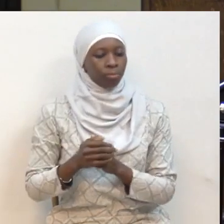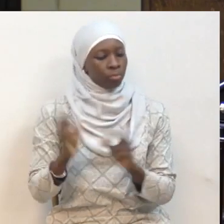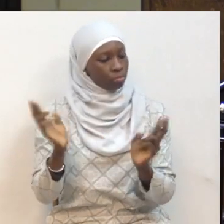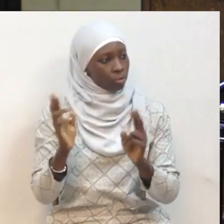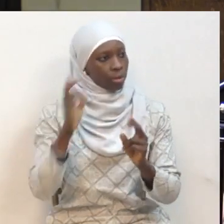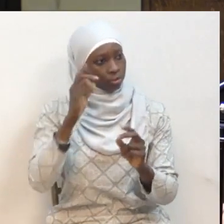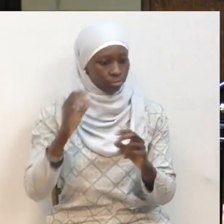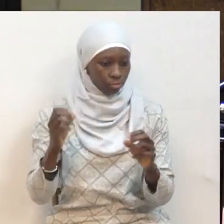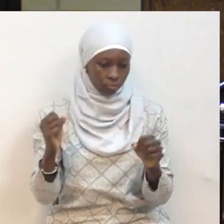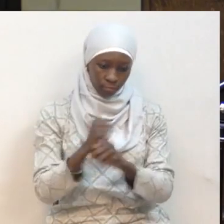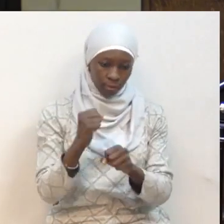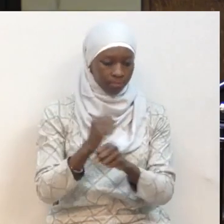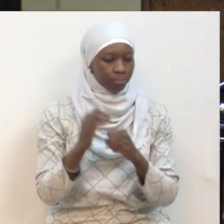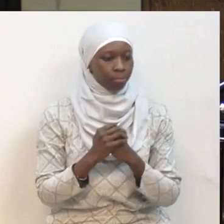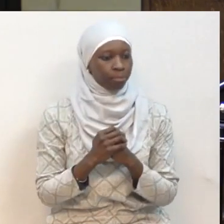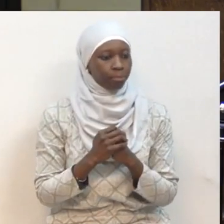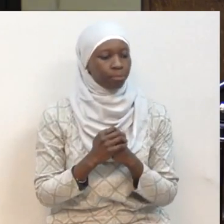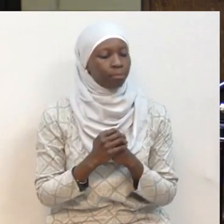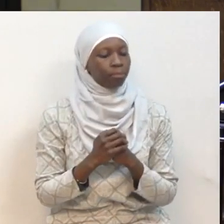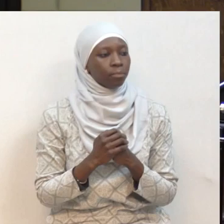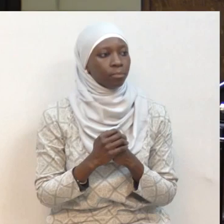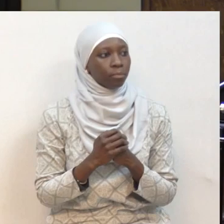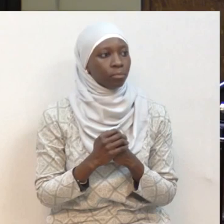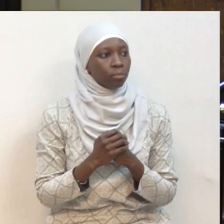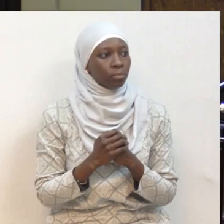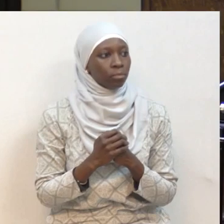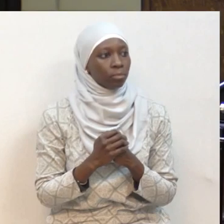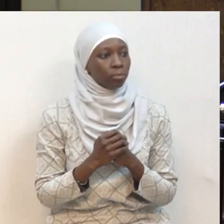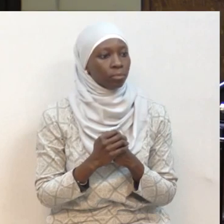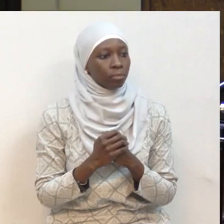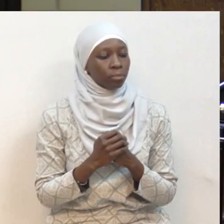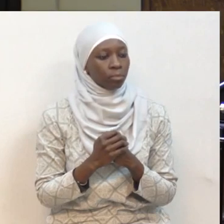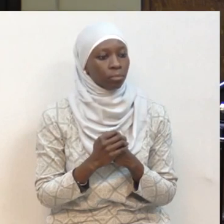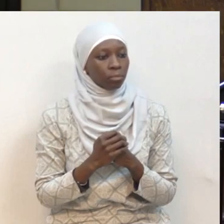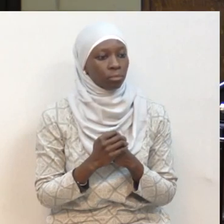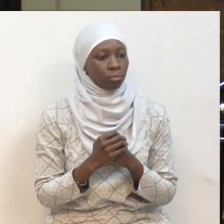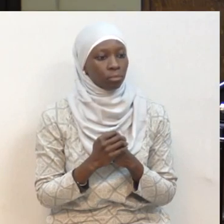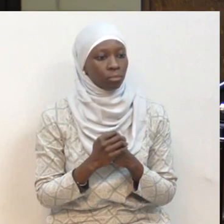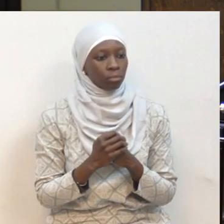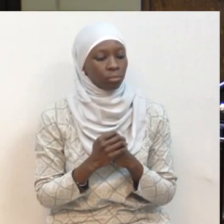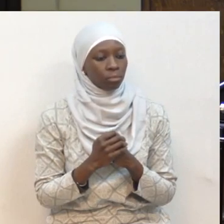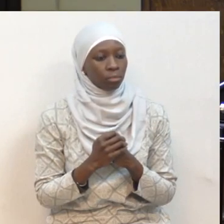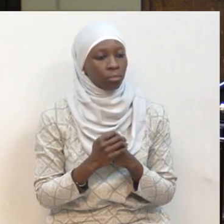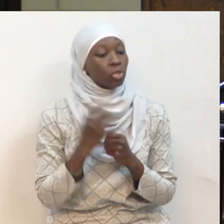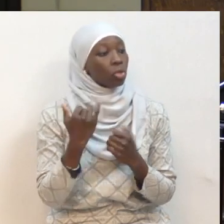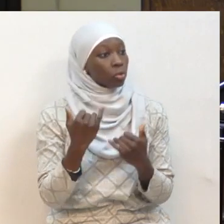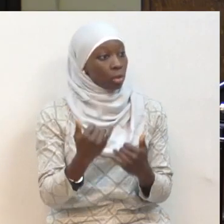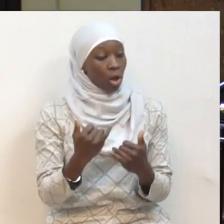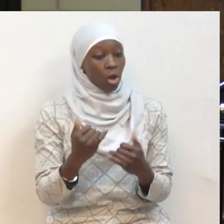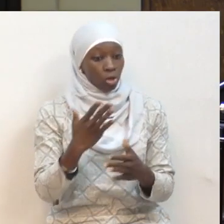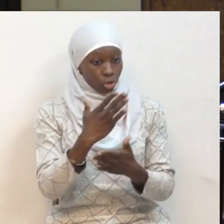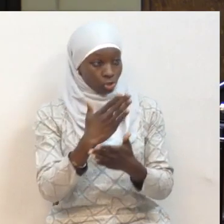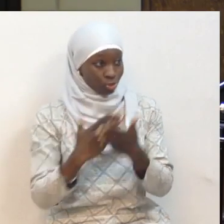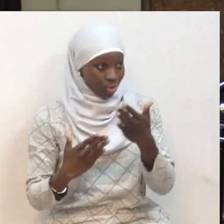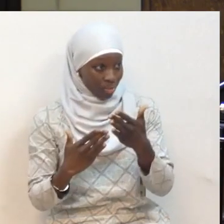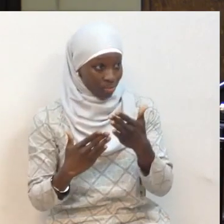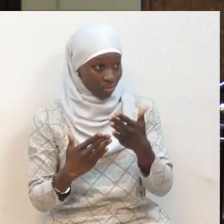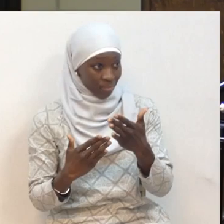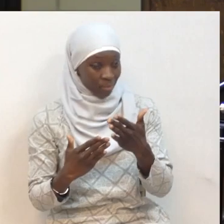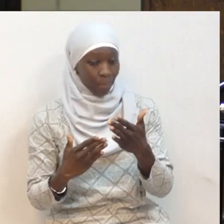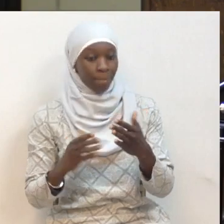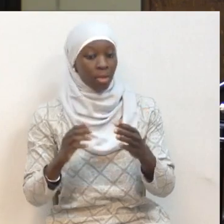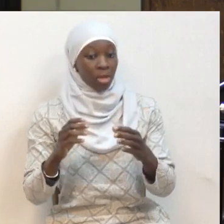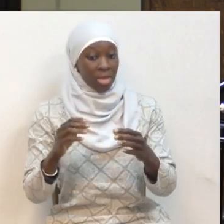what? We can get down and get our share before the battle is over. The Prophet's